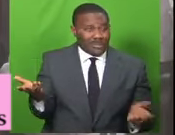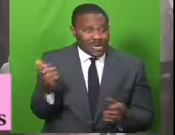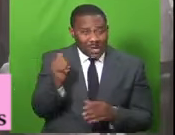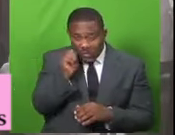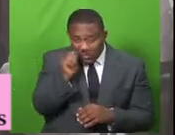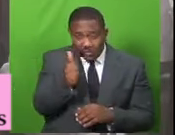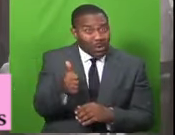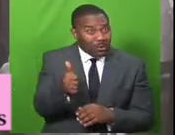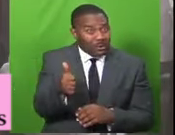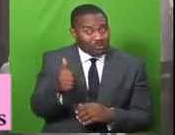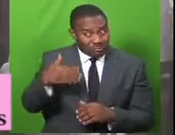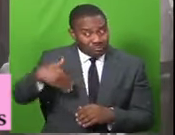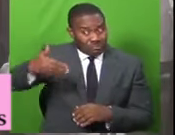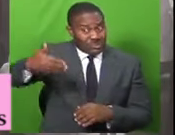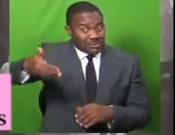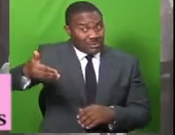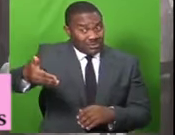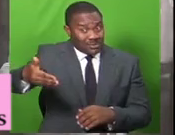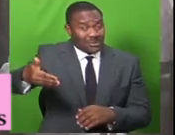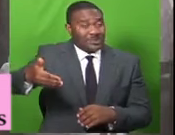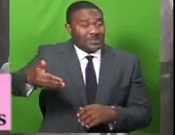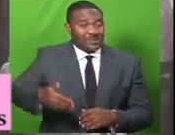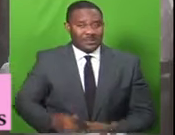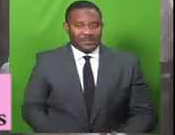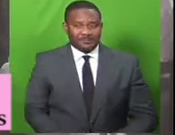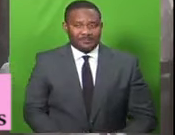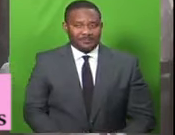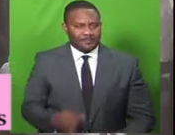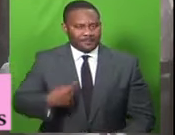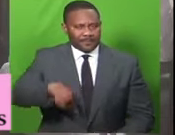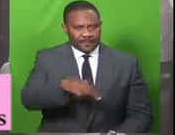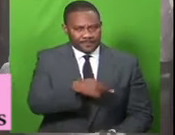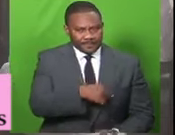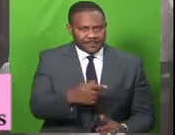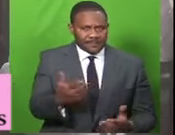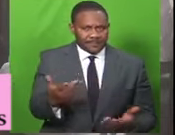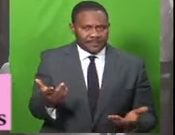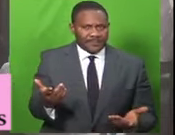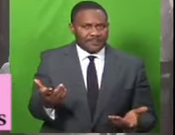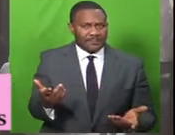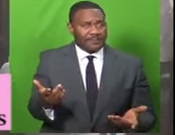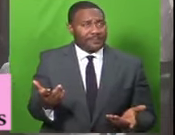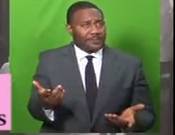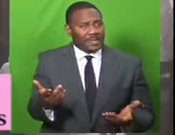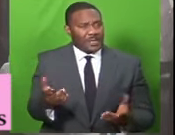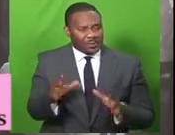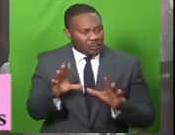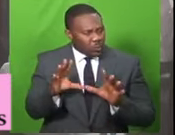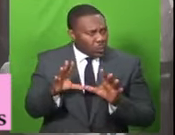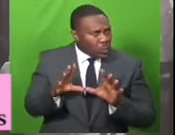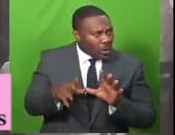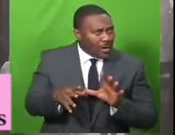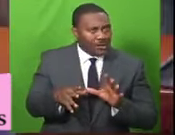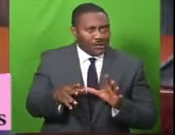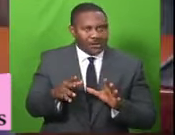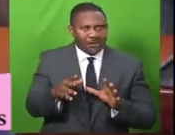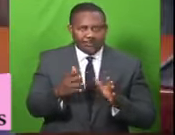tomorrow. We have made up our minds, don't convince us with